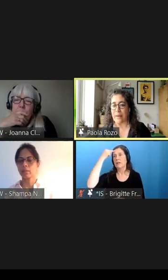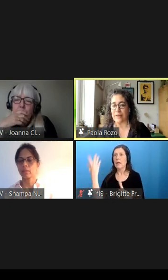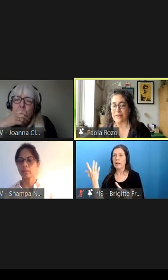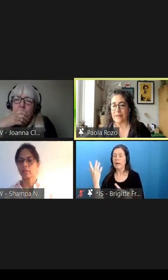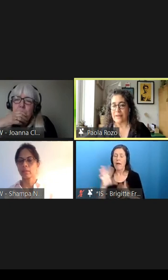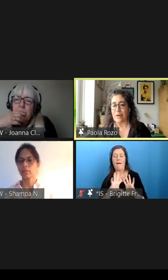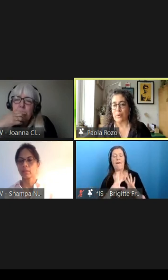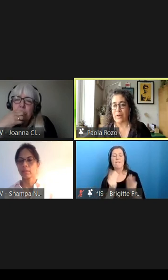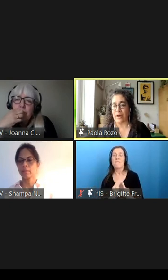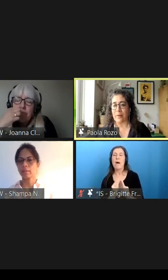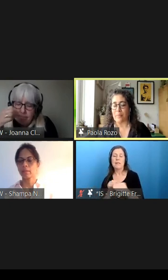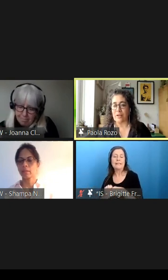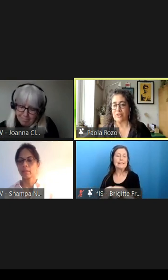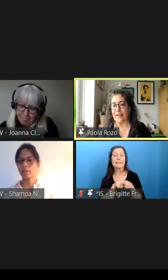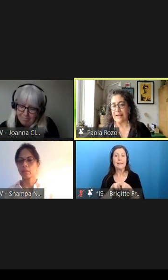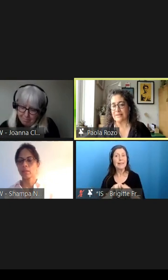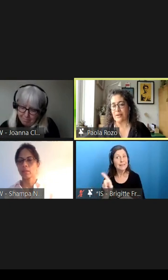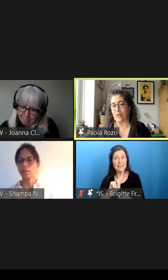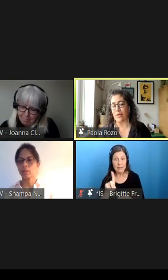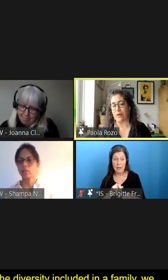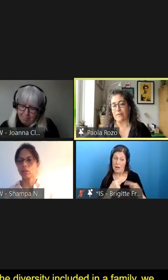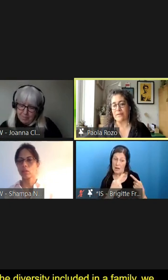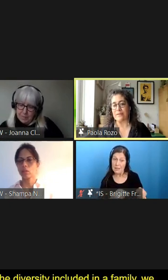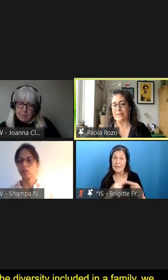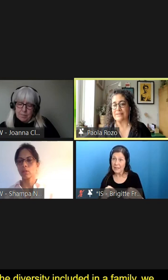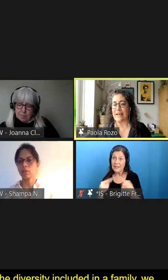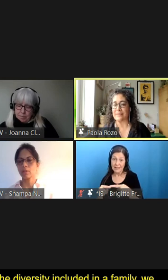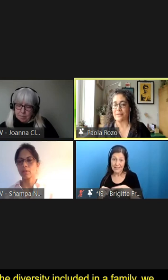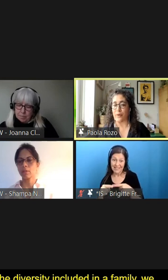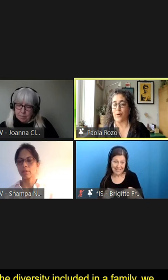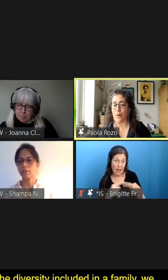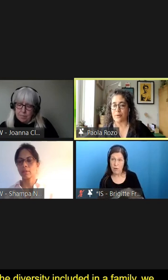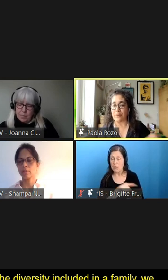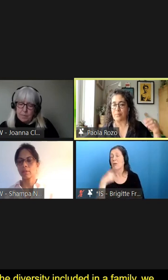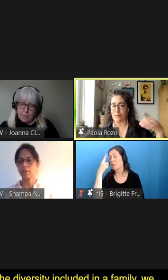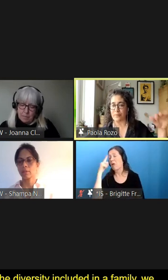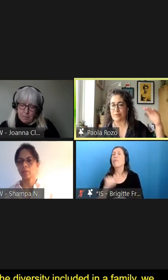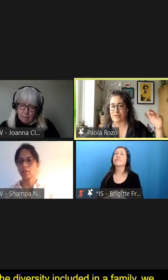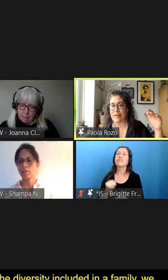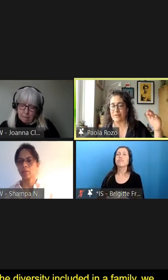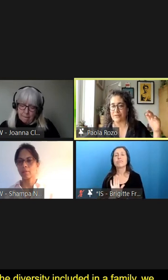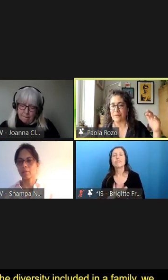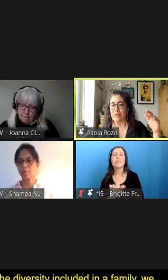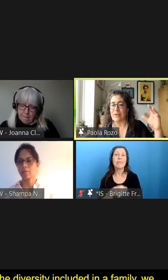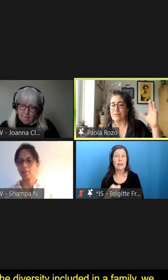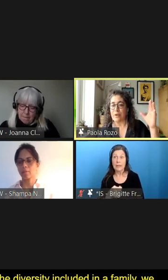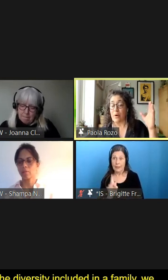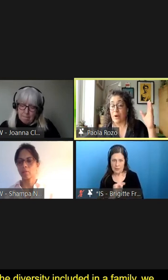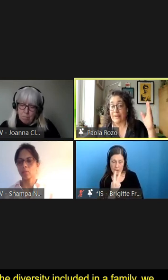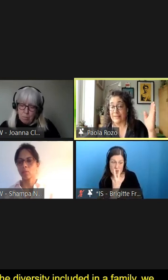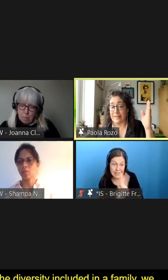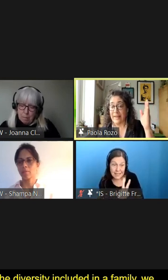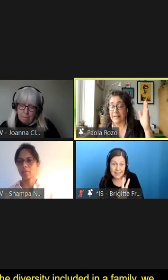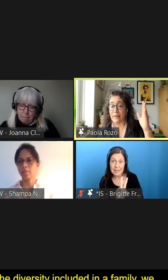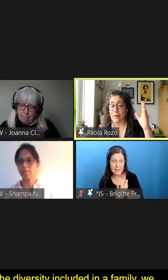a family, we are marginalizing or invisibilizing their own personal trajectories, no? So